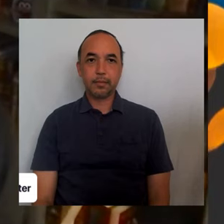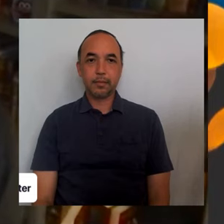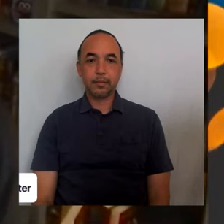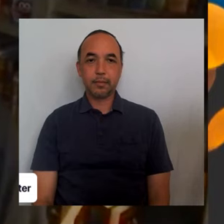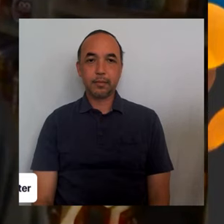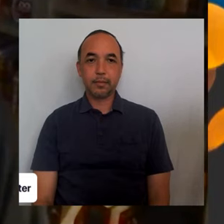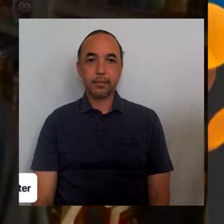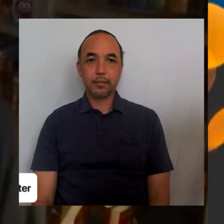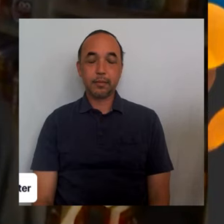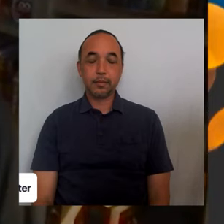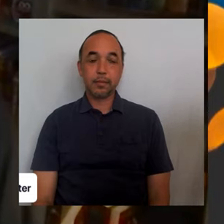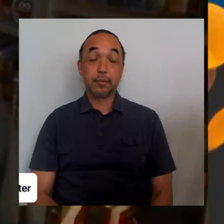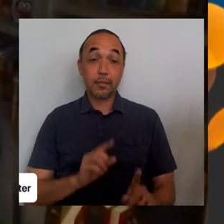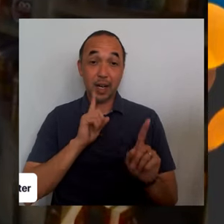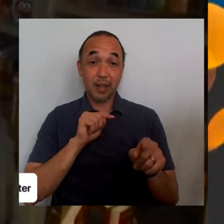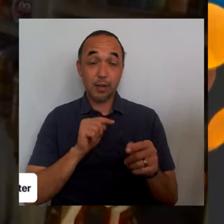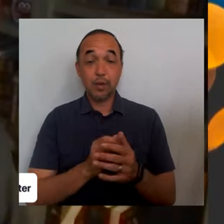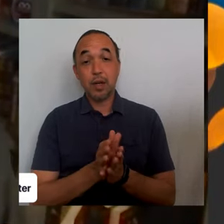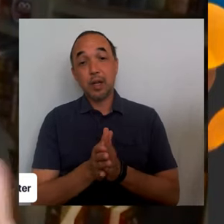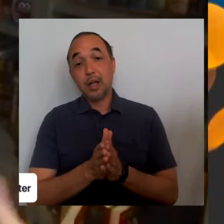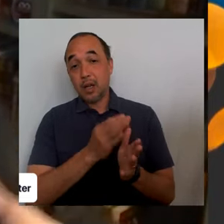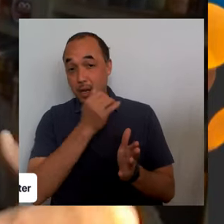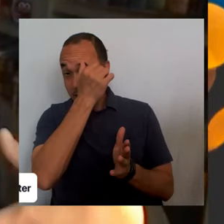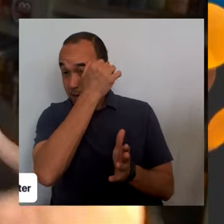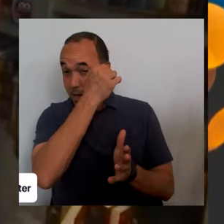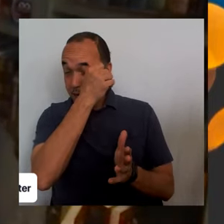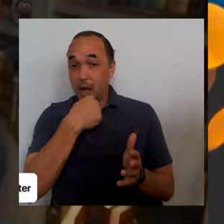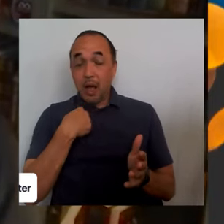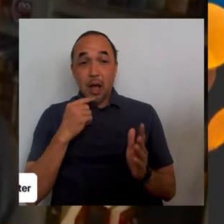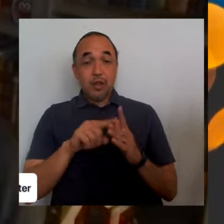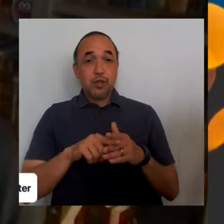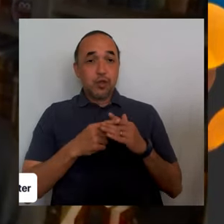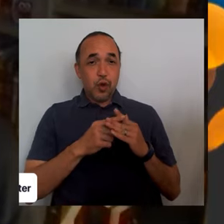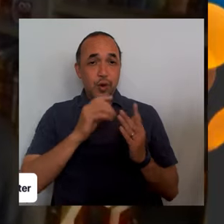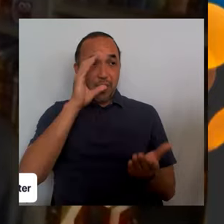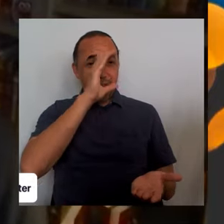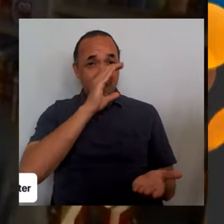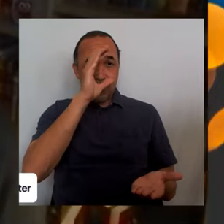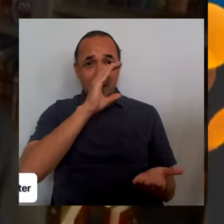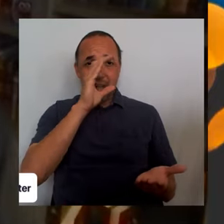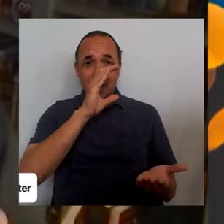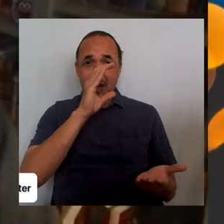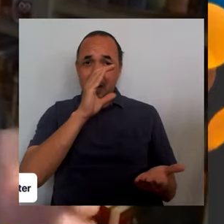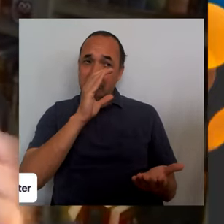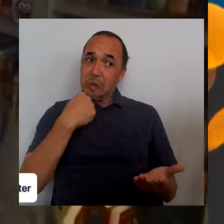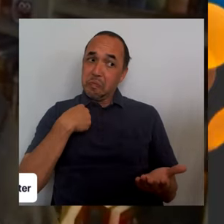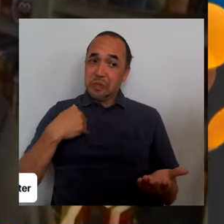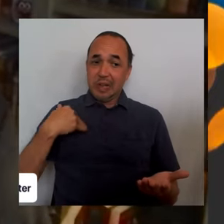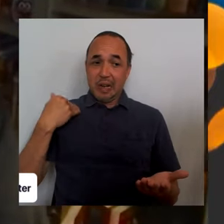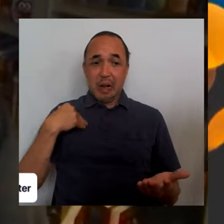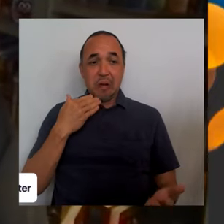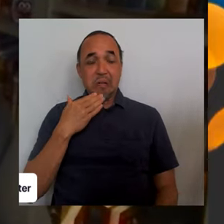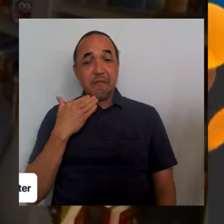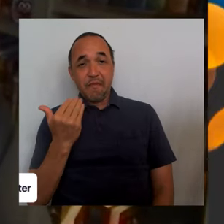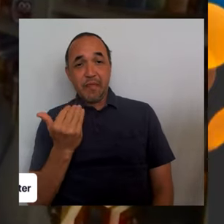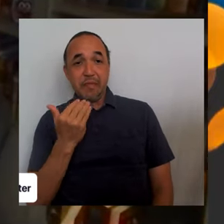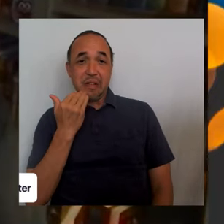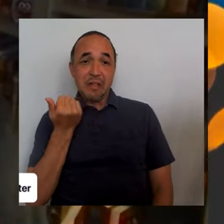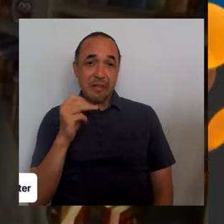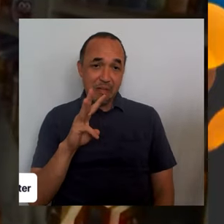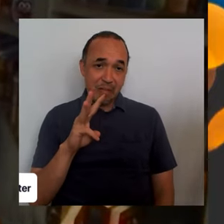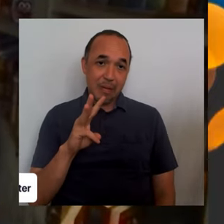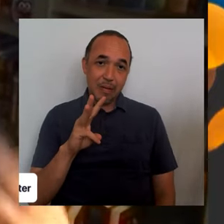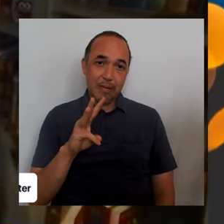I started investigating in sort of because I started quite young, 15 or 16, even though I